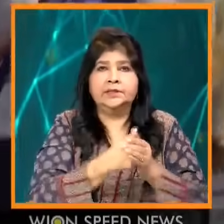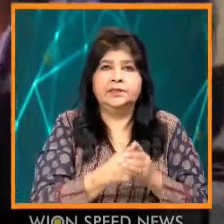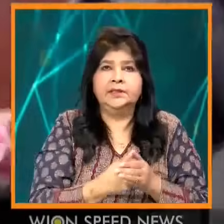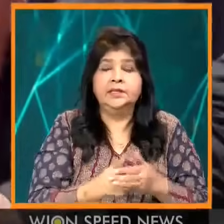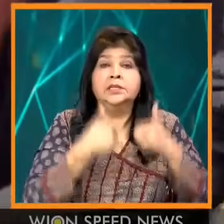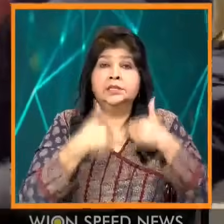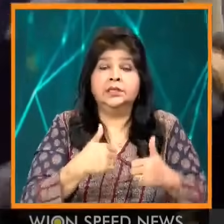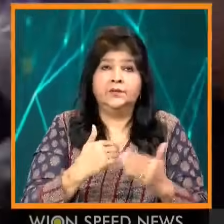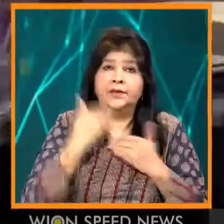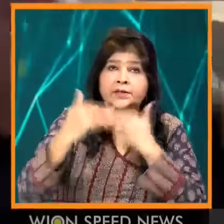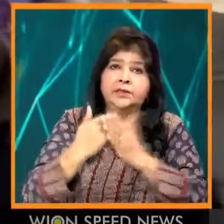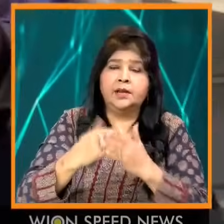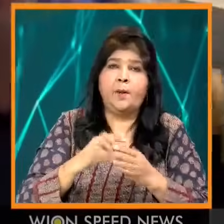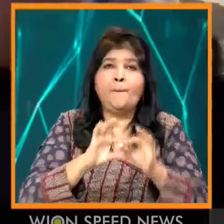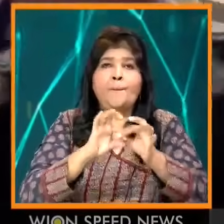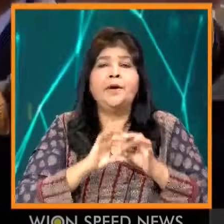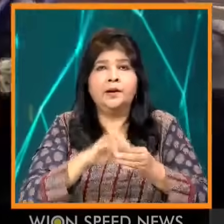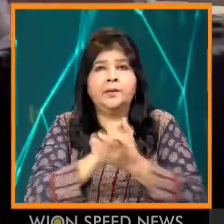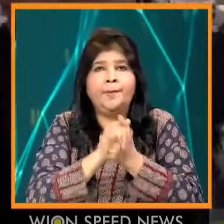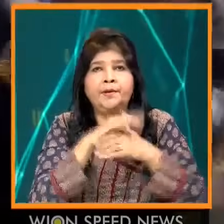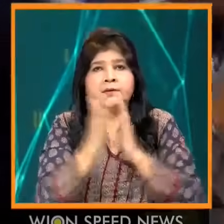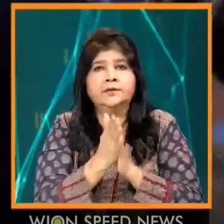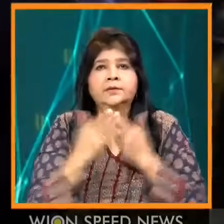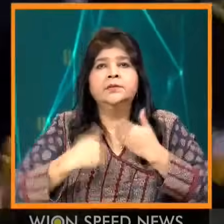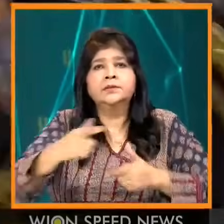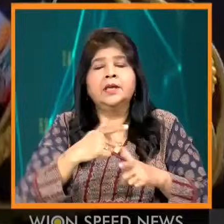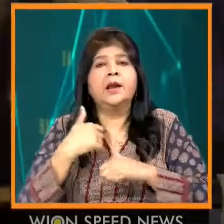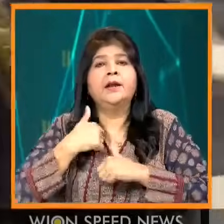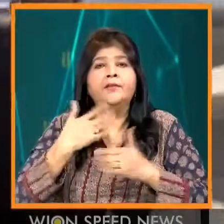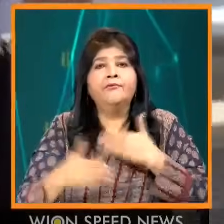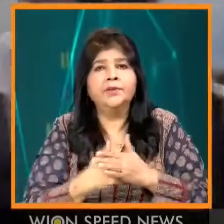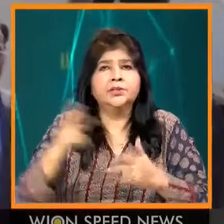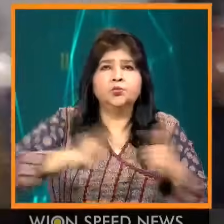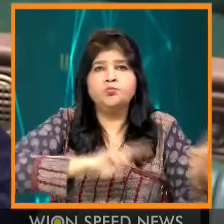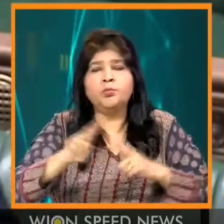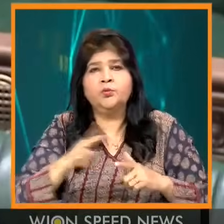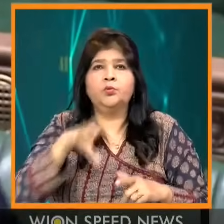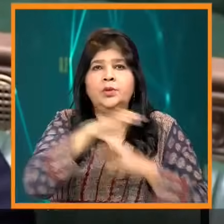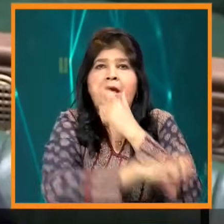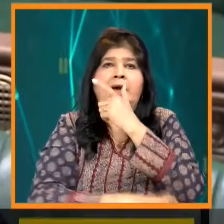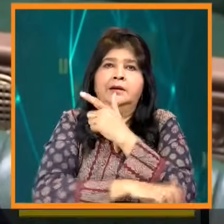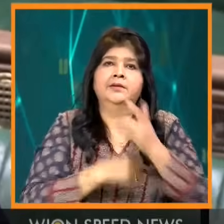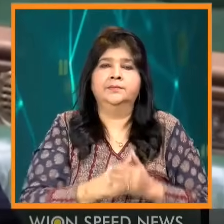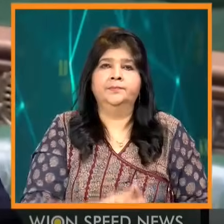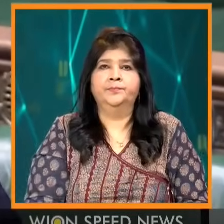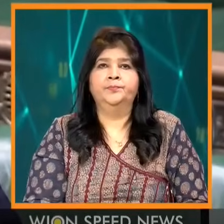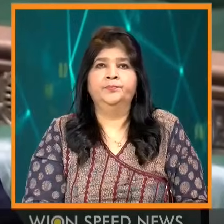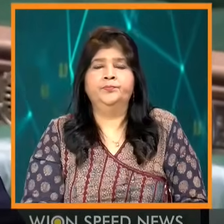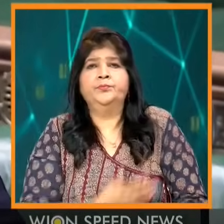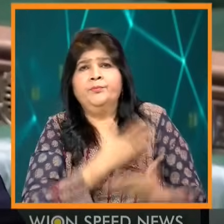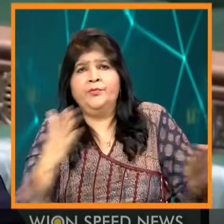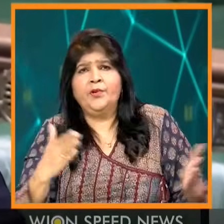as a significant step to the bilateral partnership in the spheres of defence between both the countries.